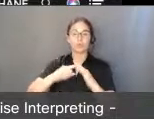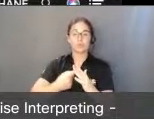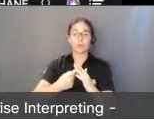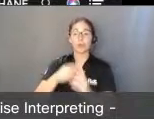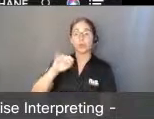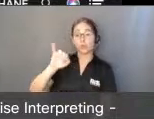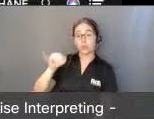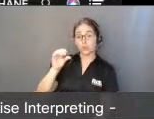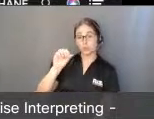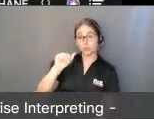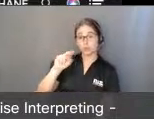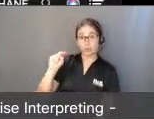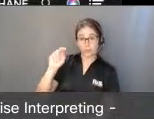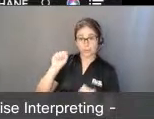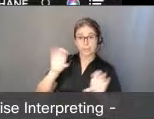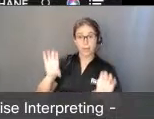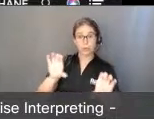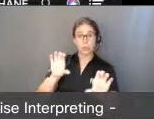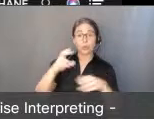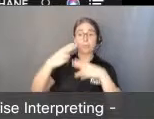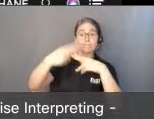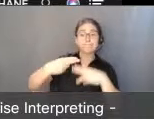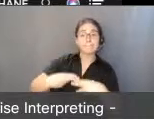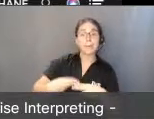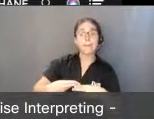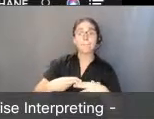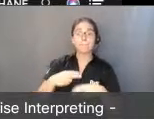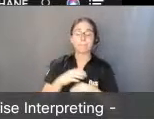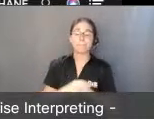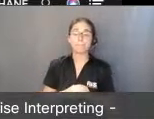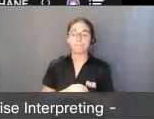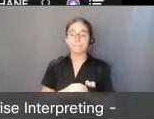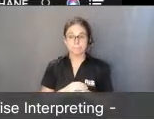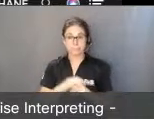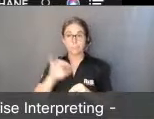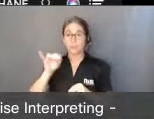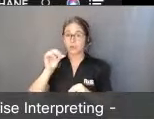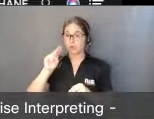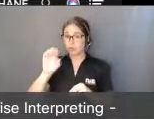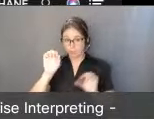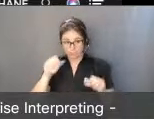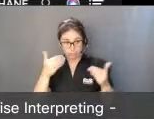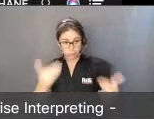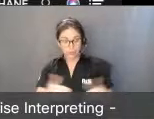Joanne, would you like to do roll call attendance? Sure. Can anybody hear me?